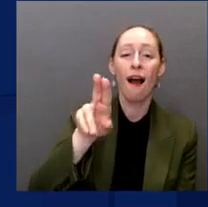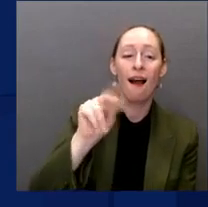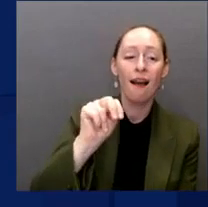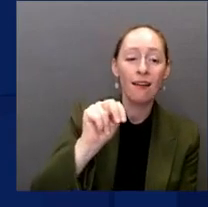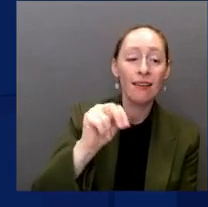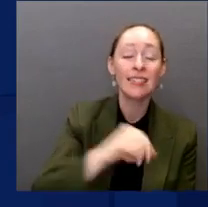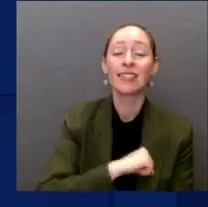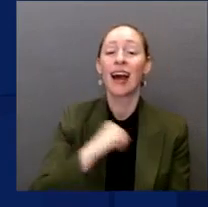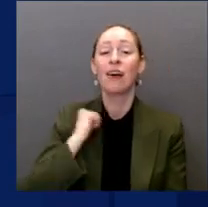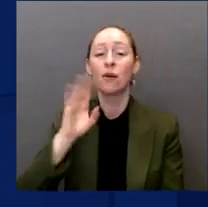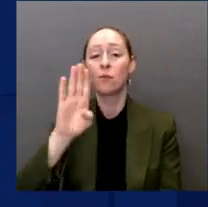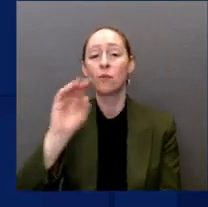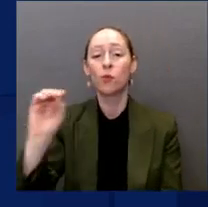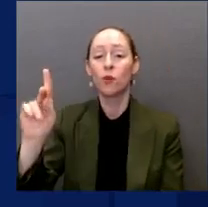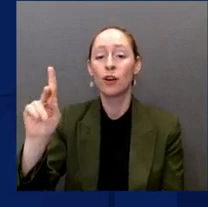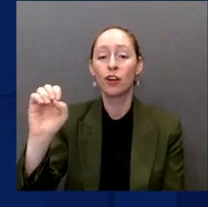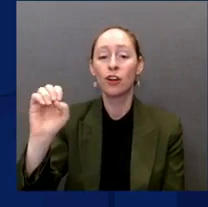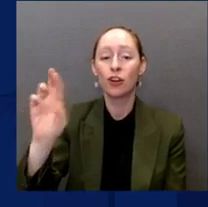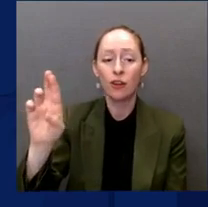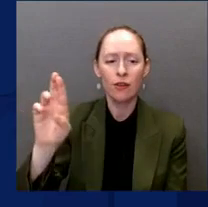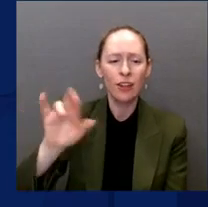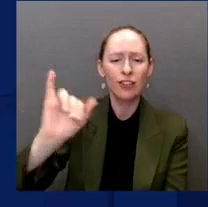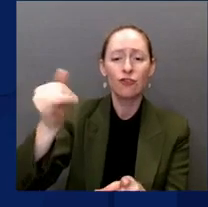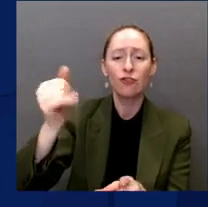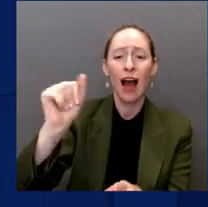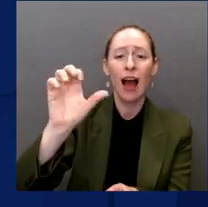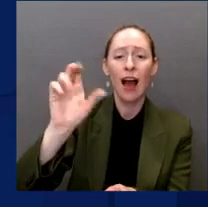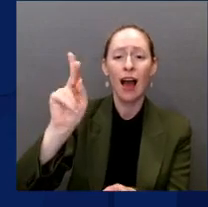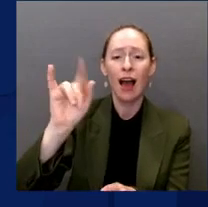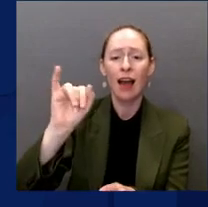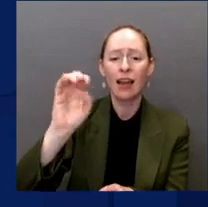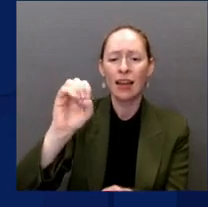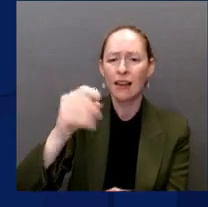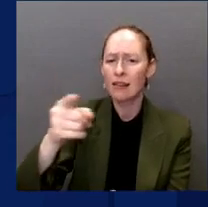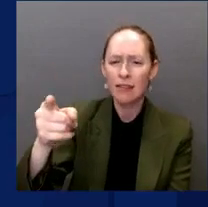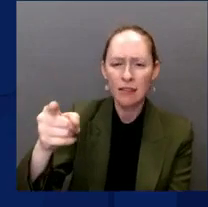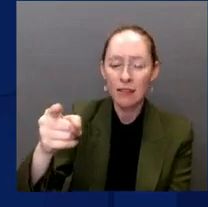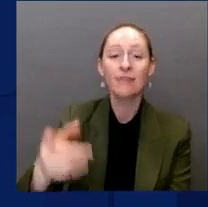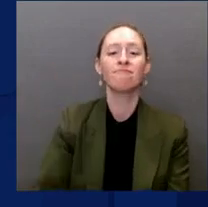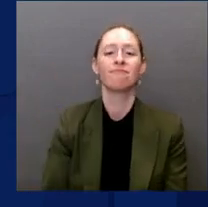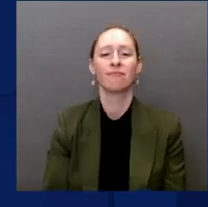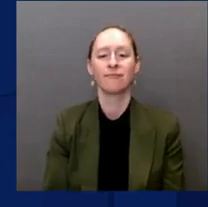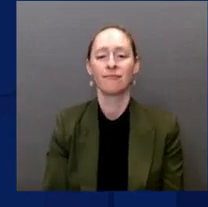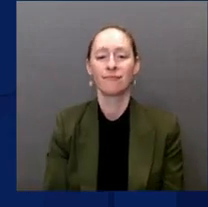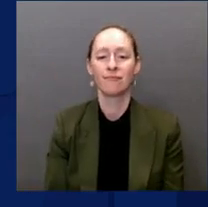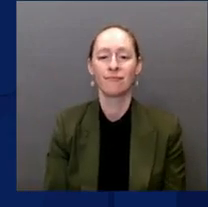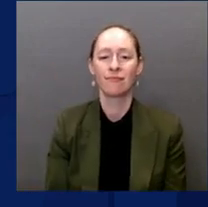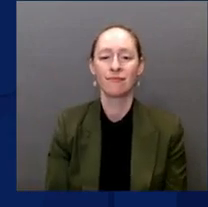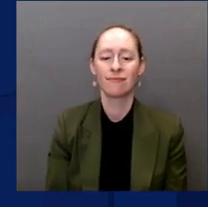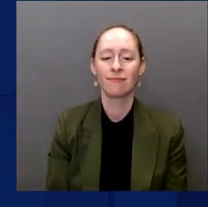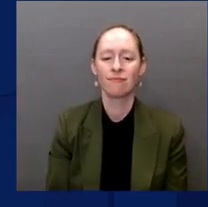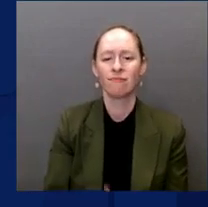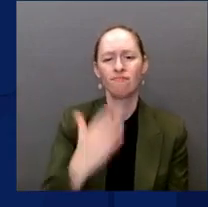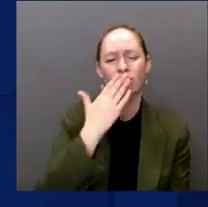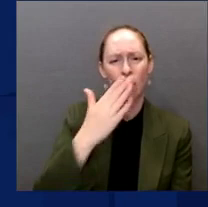I didn't think she was going to be here to help make this a reality. And thanks to Senator Stabenow, Representative DeLauro for their